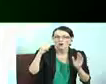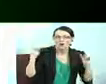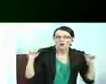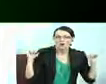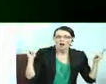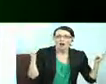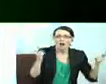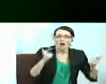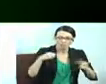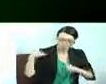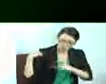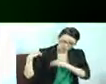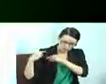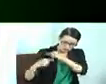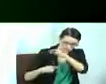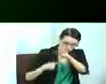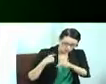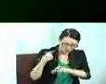Hallelujah.